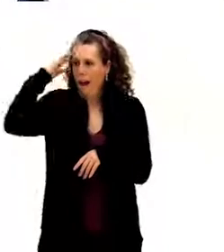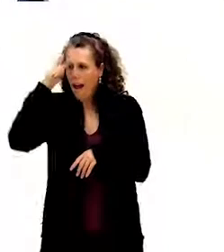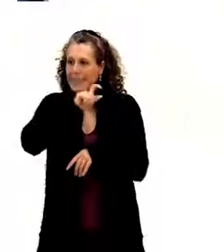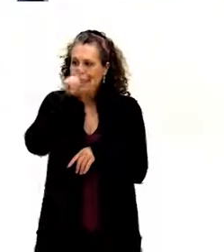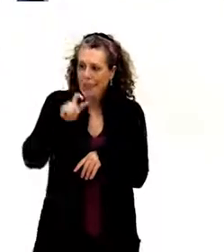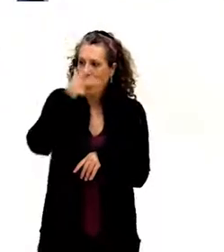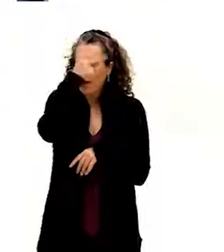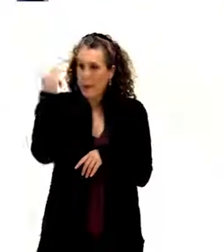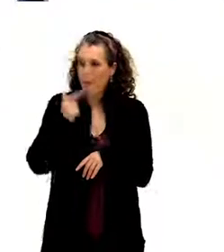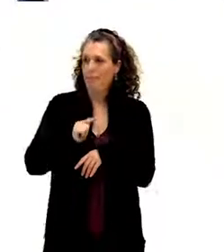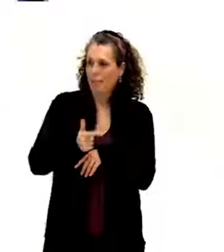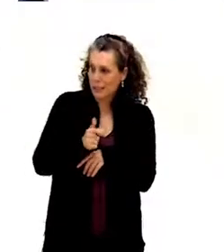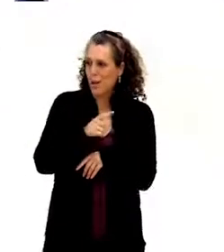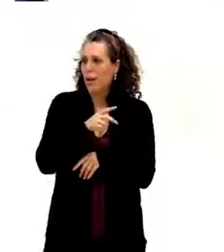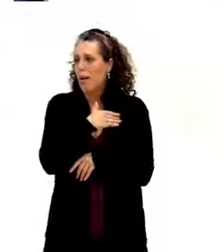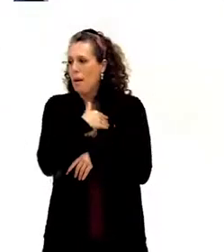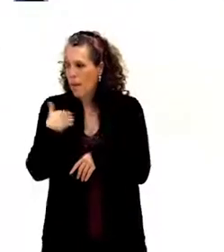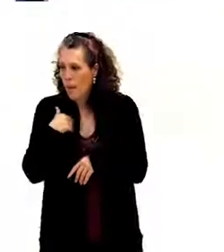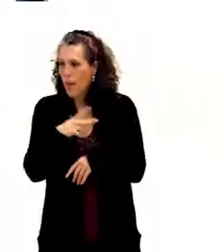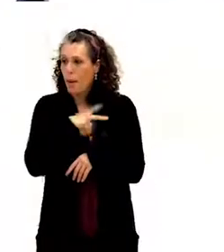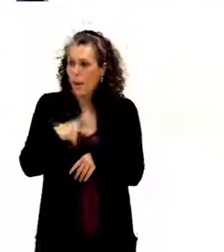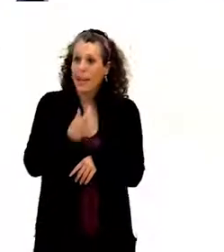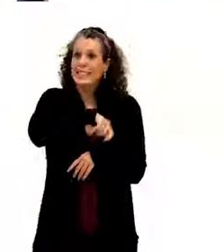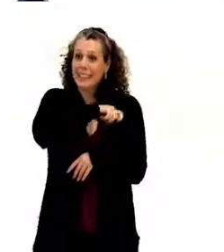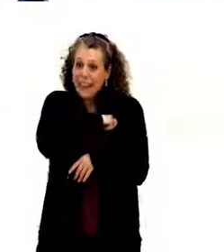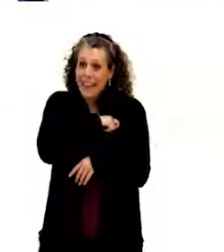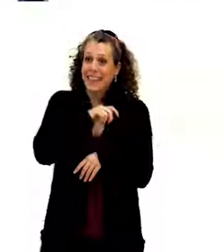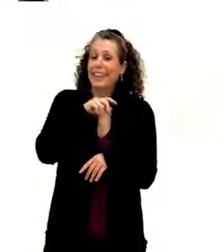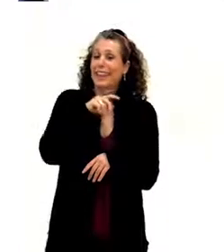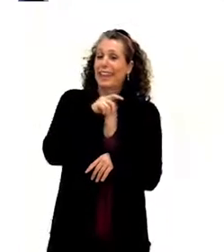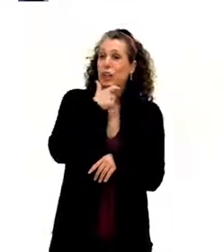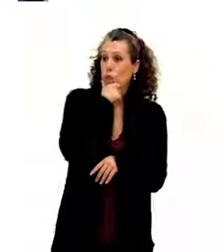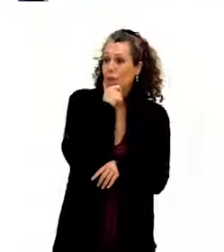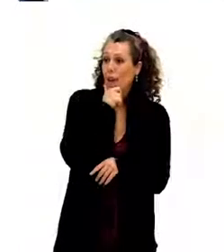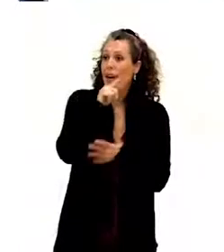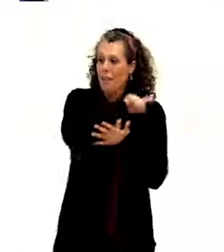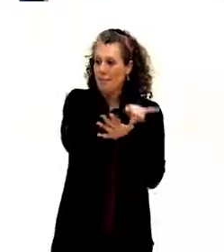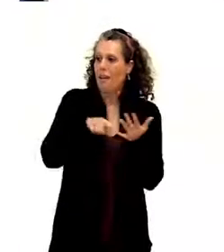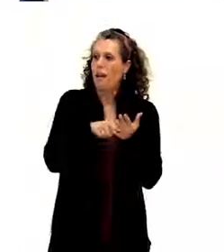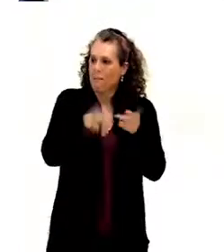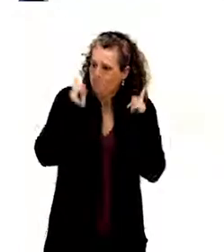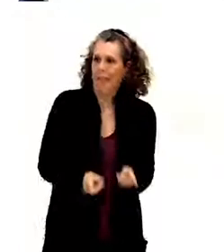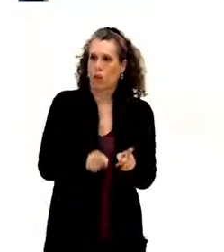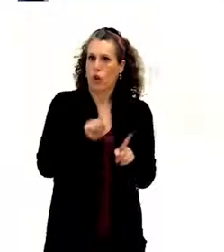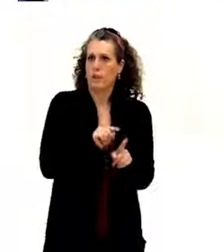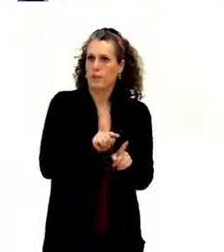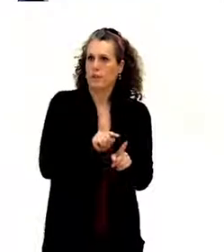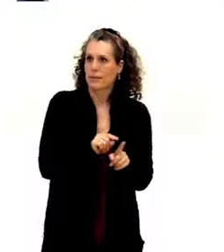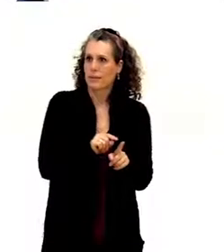Poland, Portugal, Spain, and the United Kingdom are mandatory,